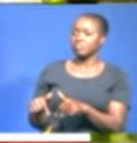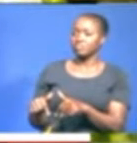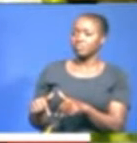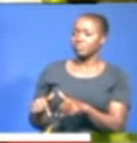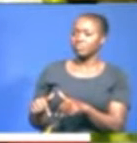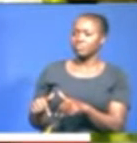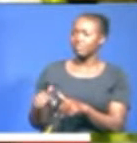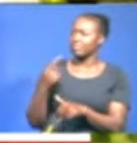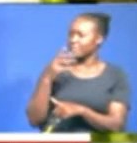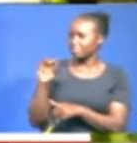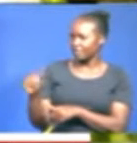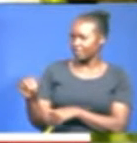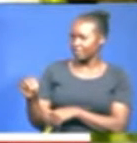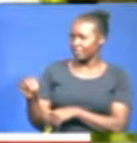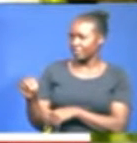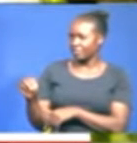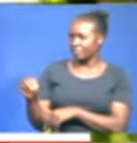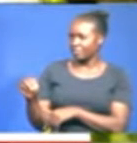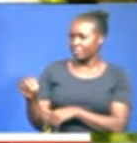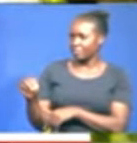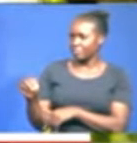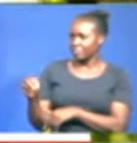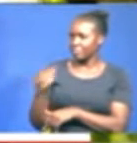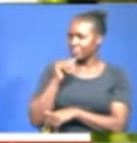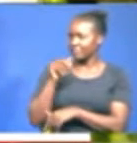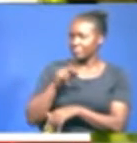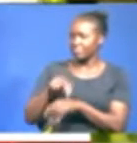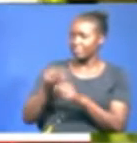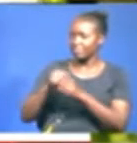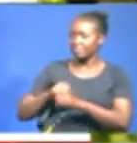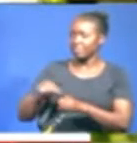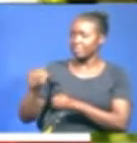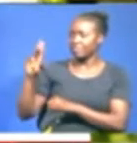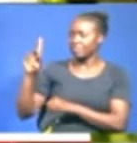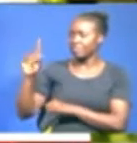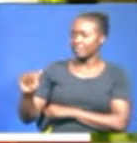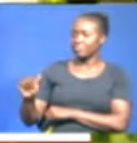One of them, I'm the national chairman of UDA party.